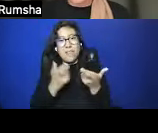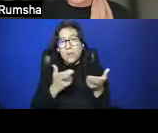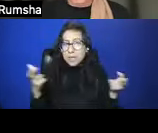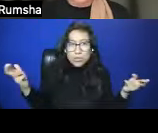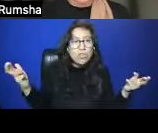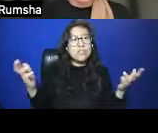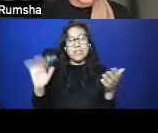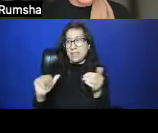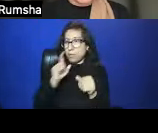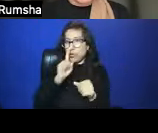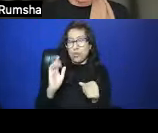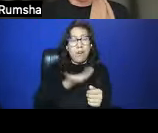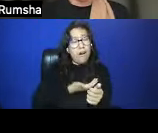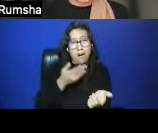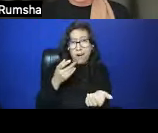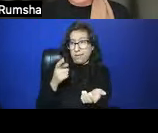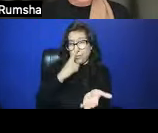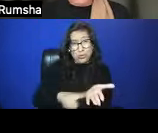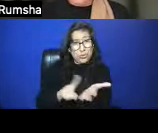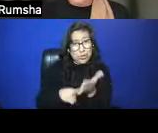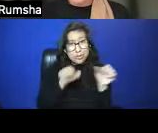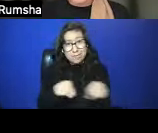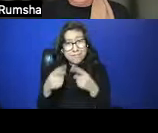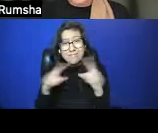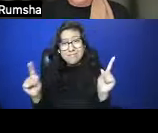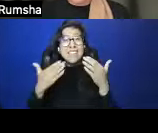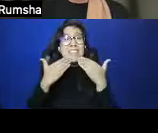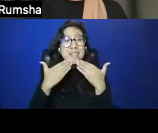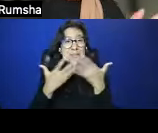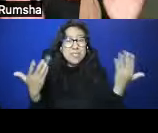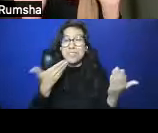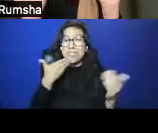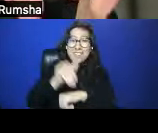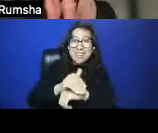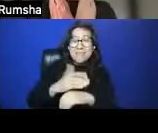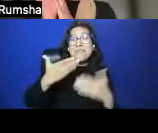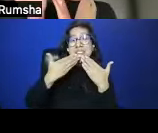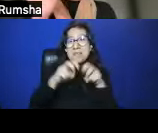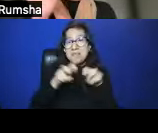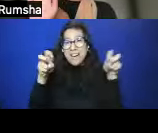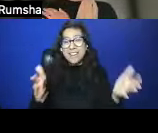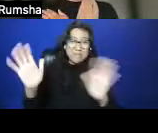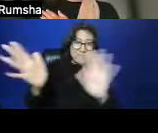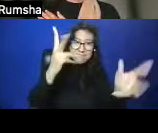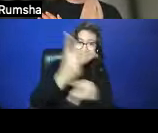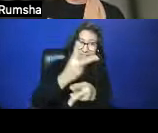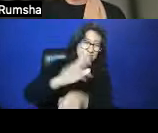makes our work possible. Thank you all so much. Have a great evening, and thank you to our panelists. Take care, y'all.